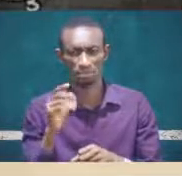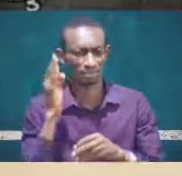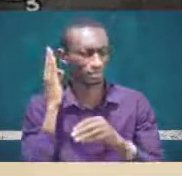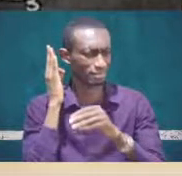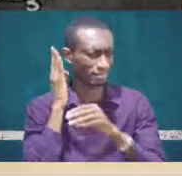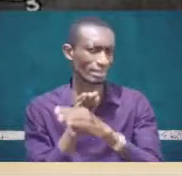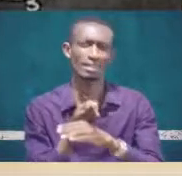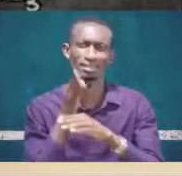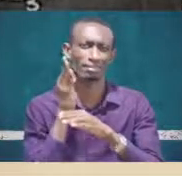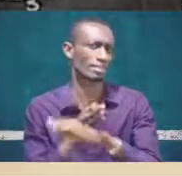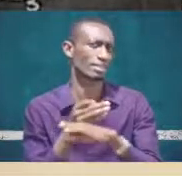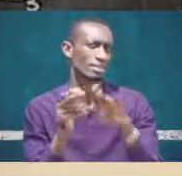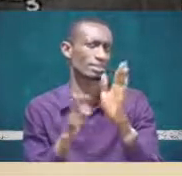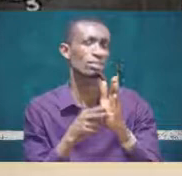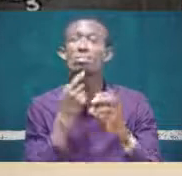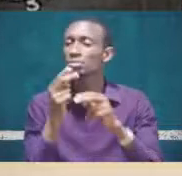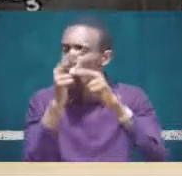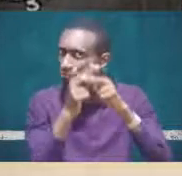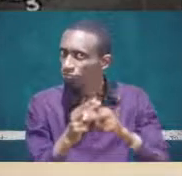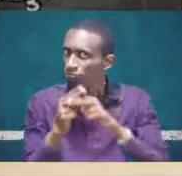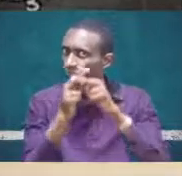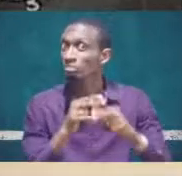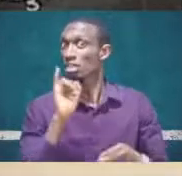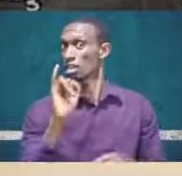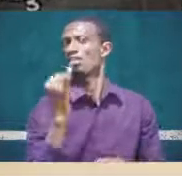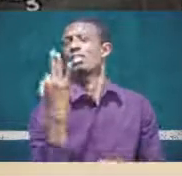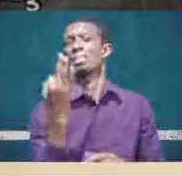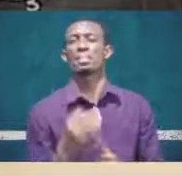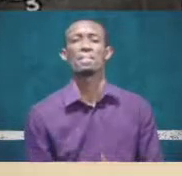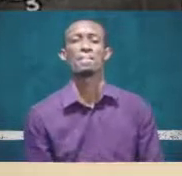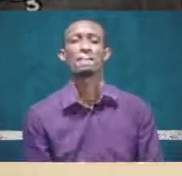on that. So I3